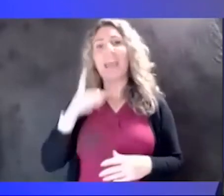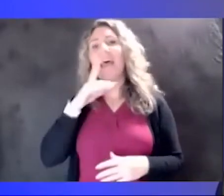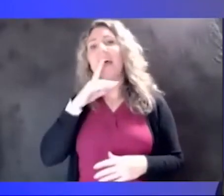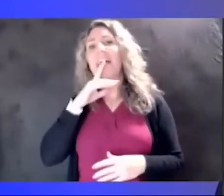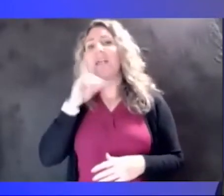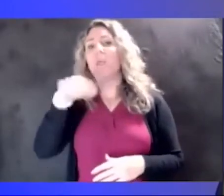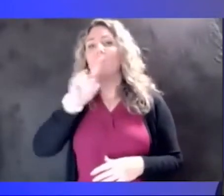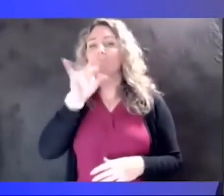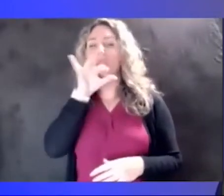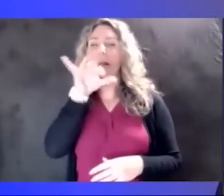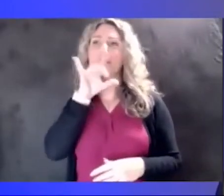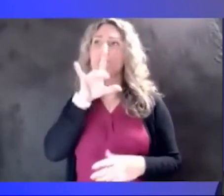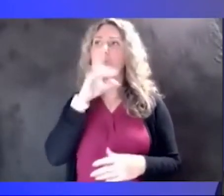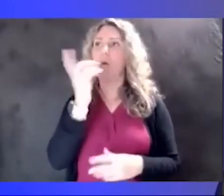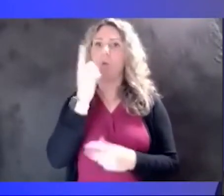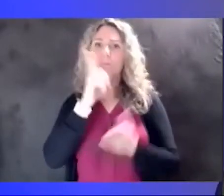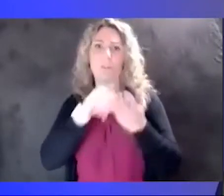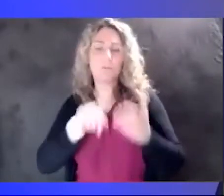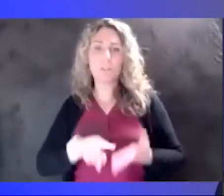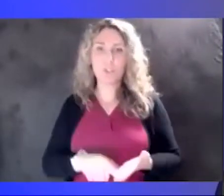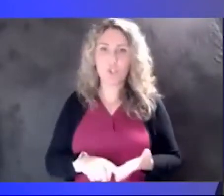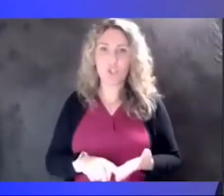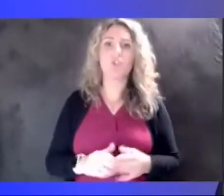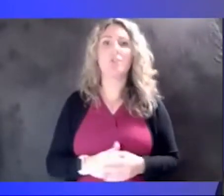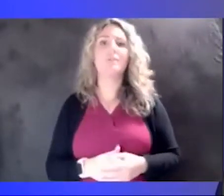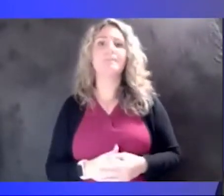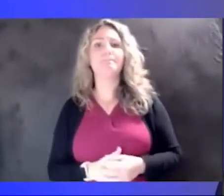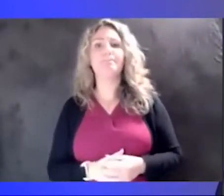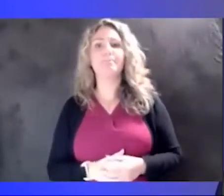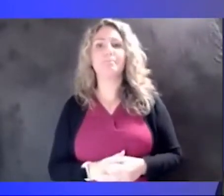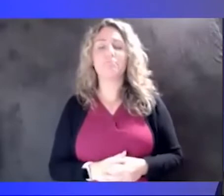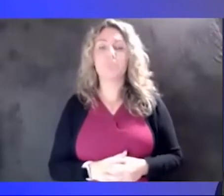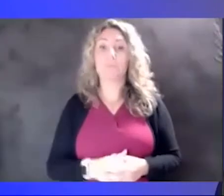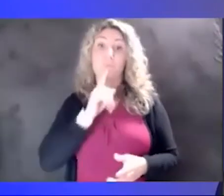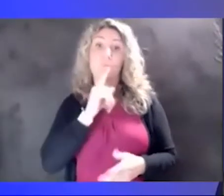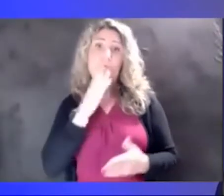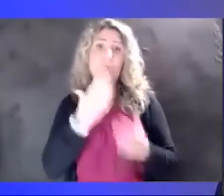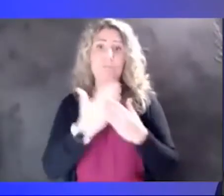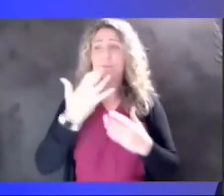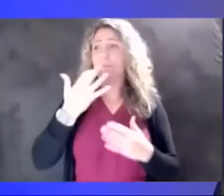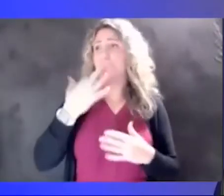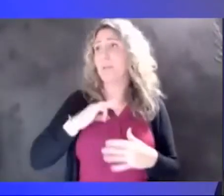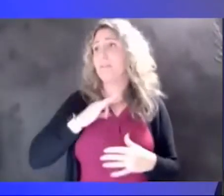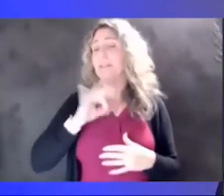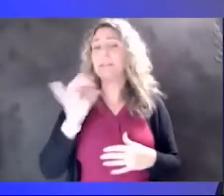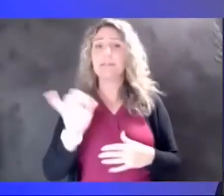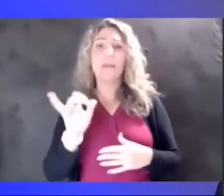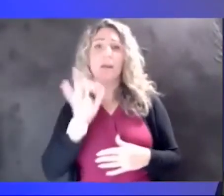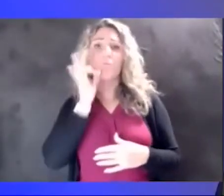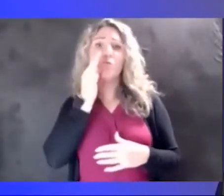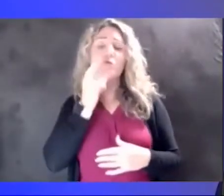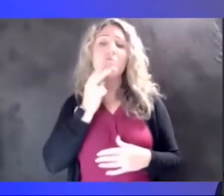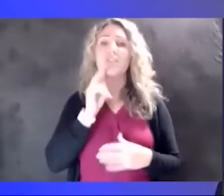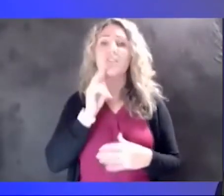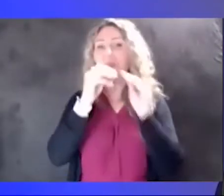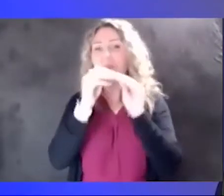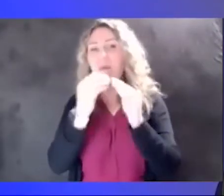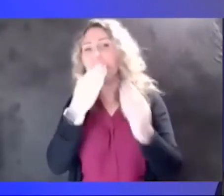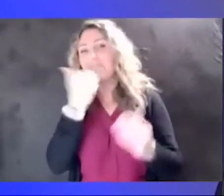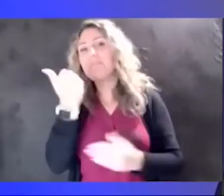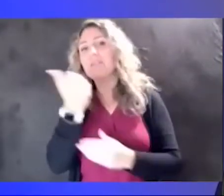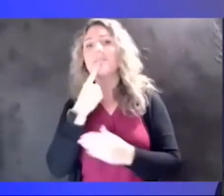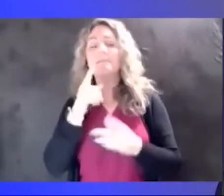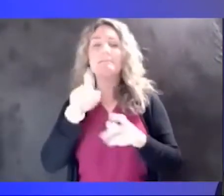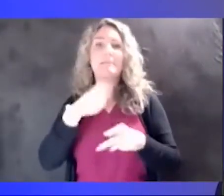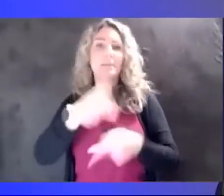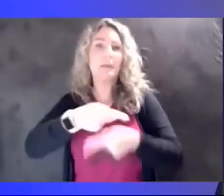being researched, have definite benefits, same as fruits and vegetables, so the more the merrier. I think we have to be careful with some of